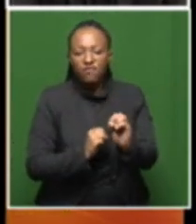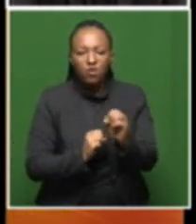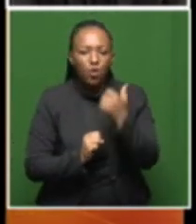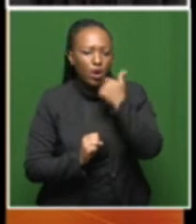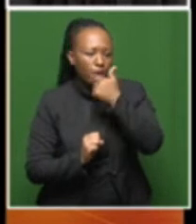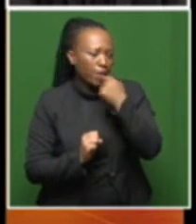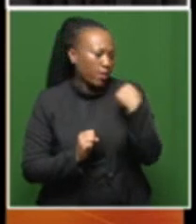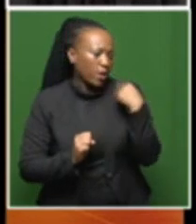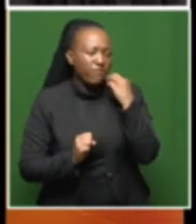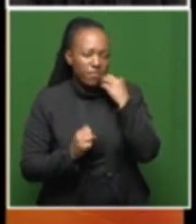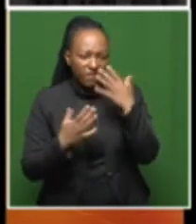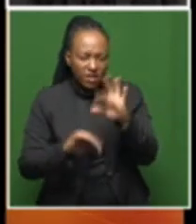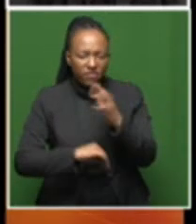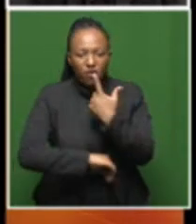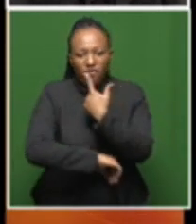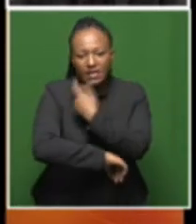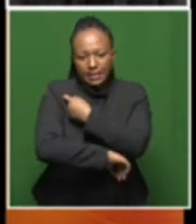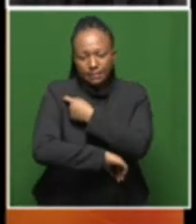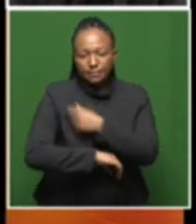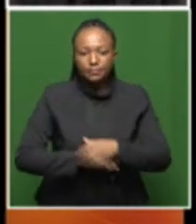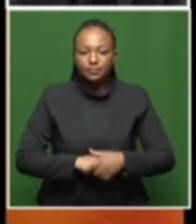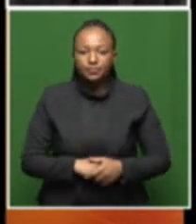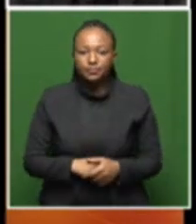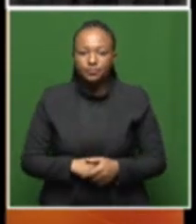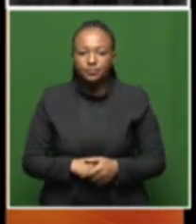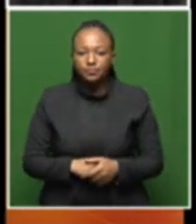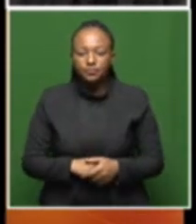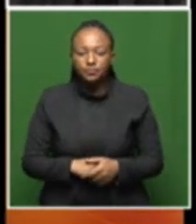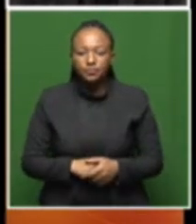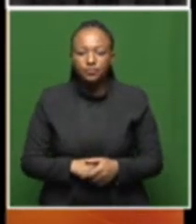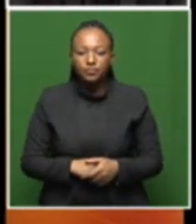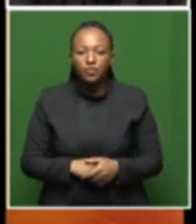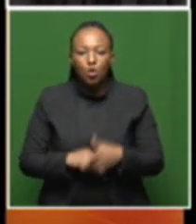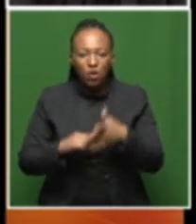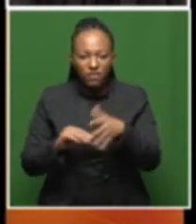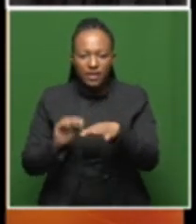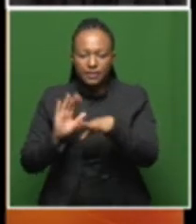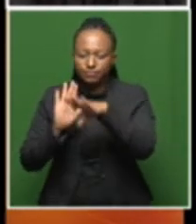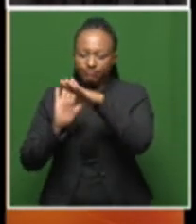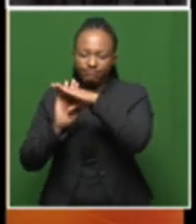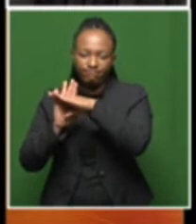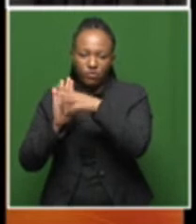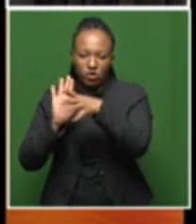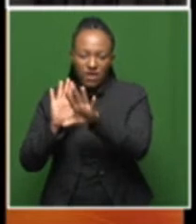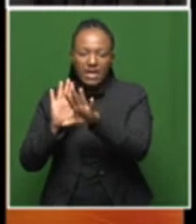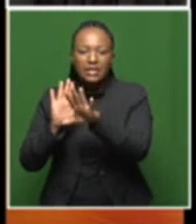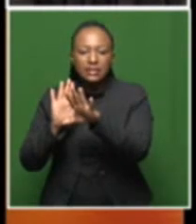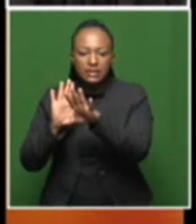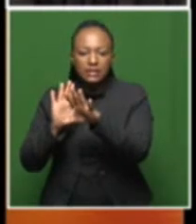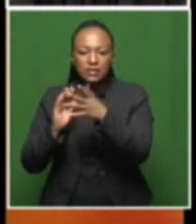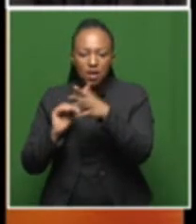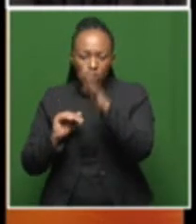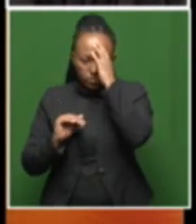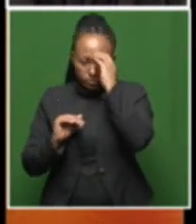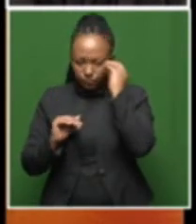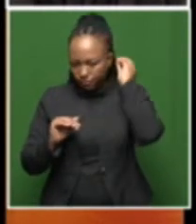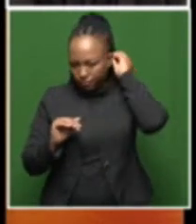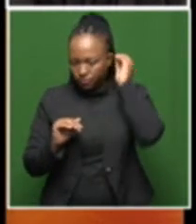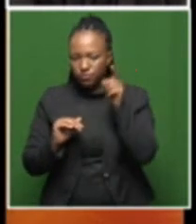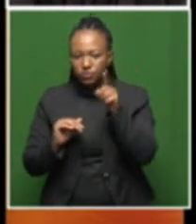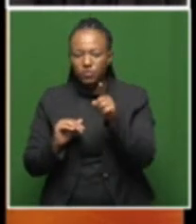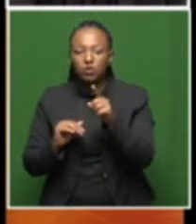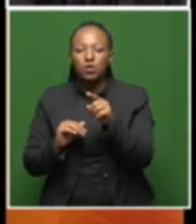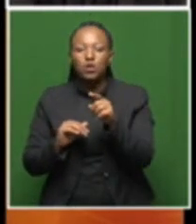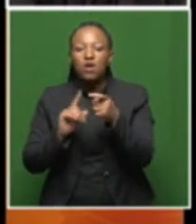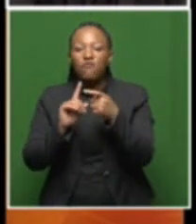on the vaccines. Yeah. We have presented that last week, but it's good to remind that this is data